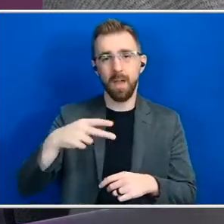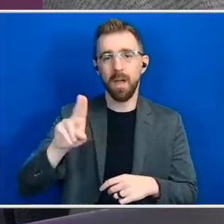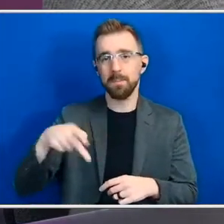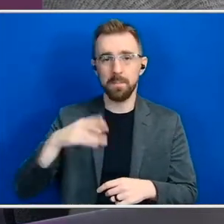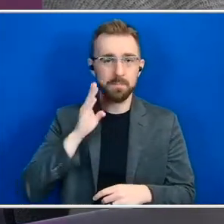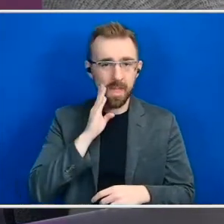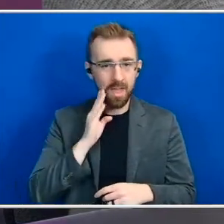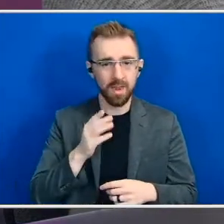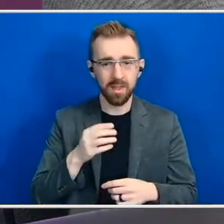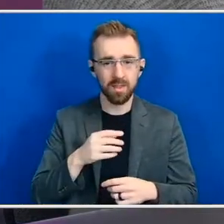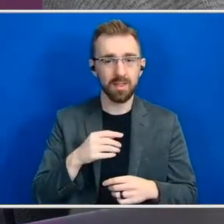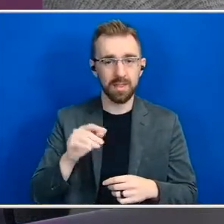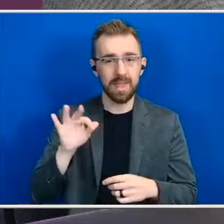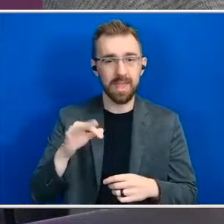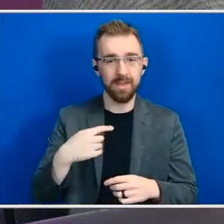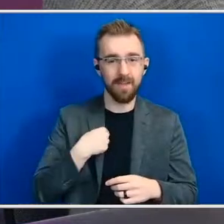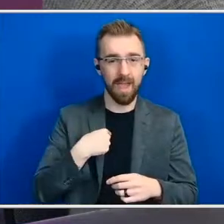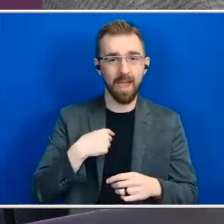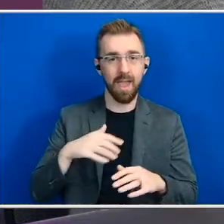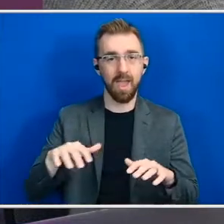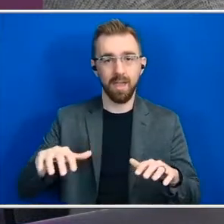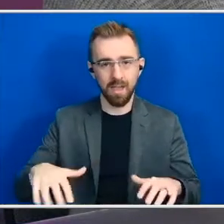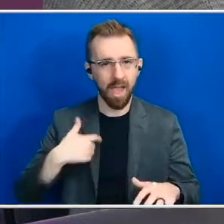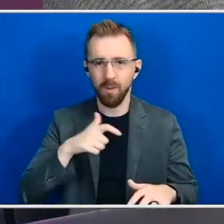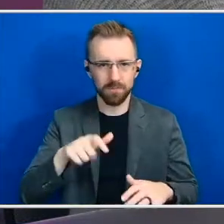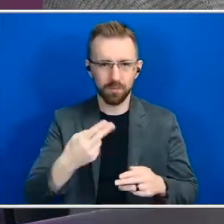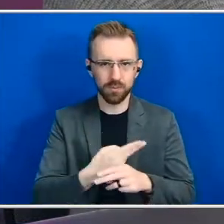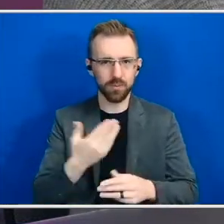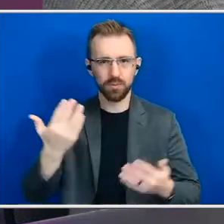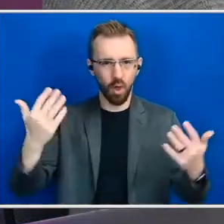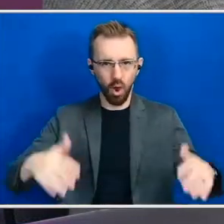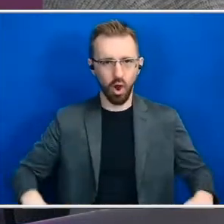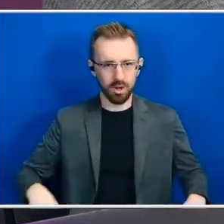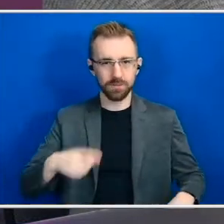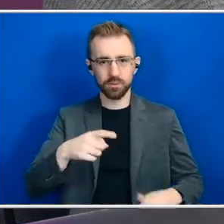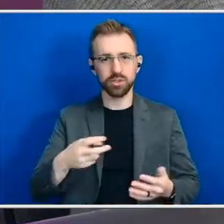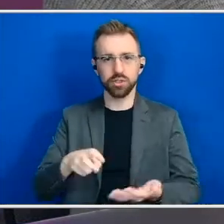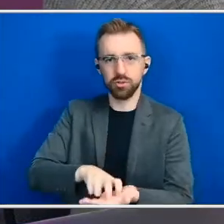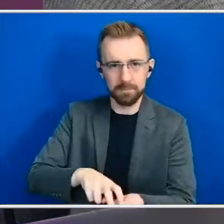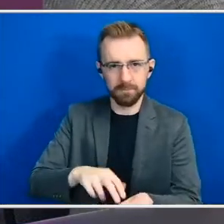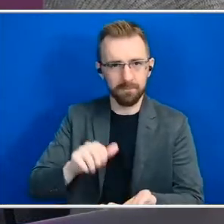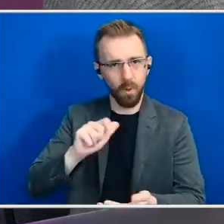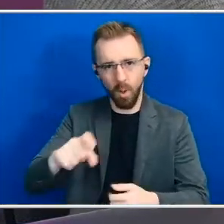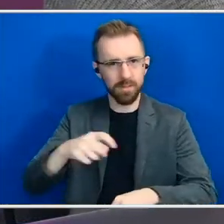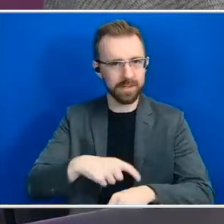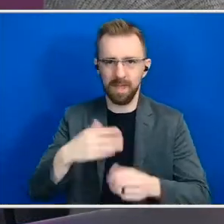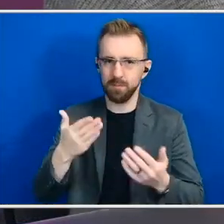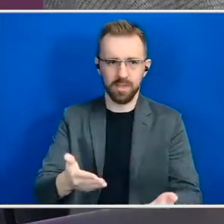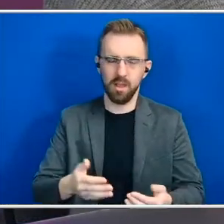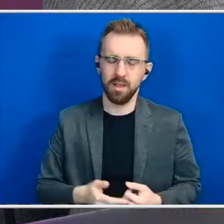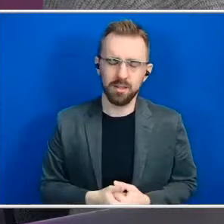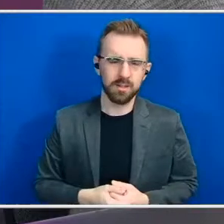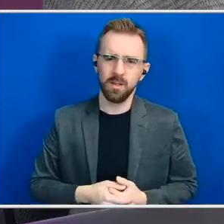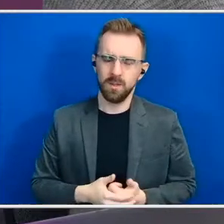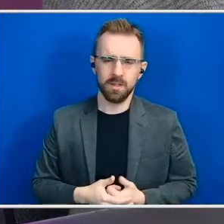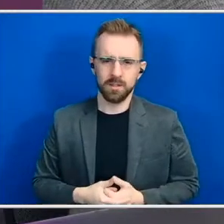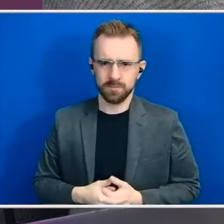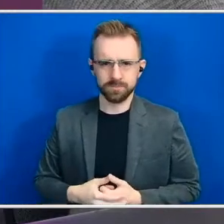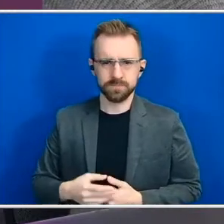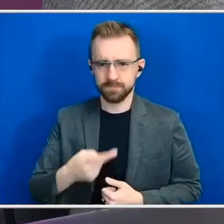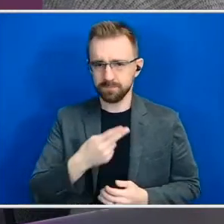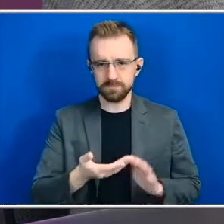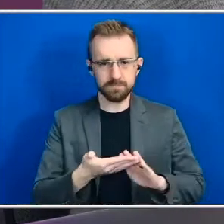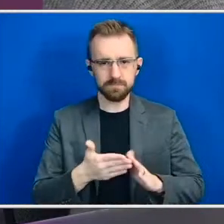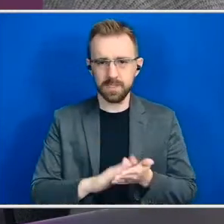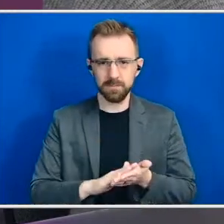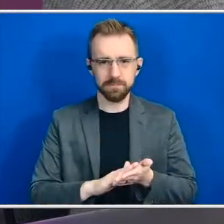if I got up, because I wasn't supposed to use my arms or anything. So she was there all the time. So we have become